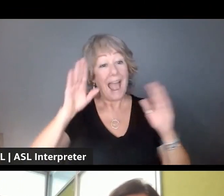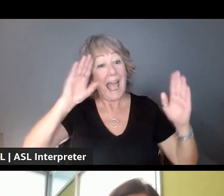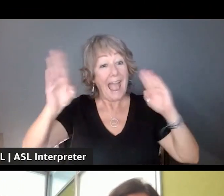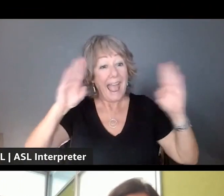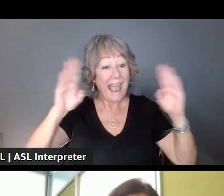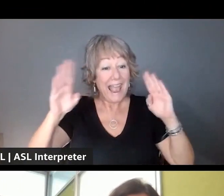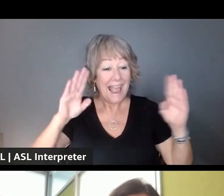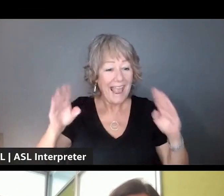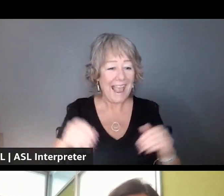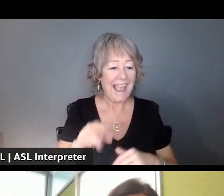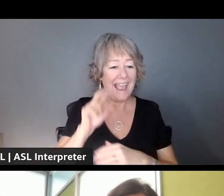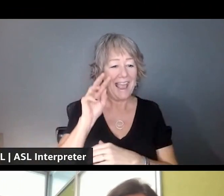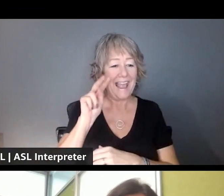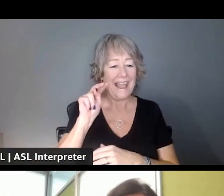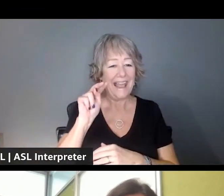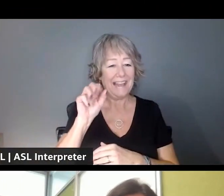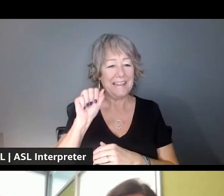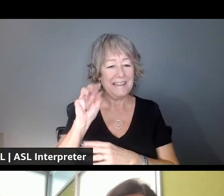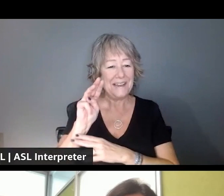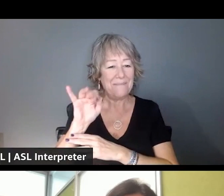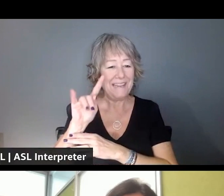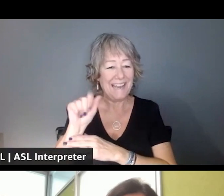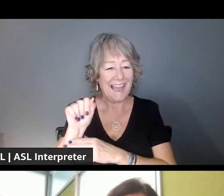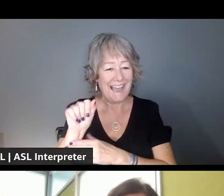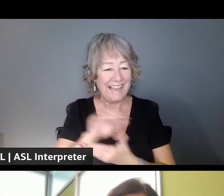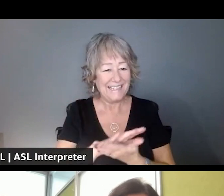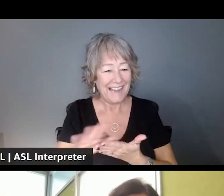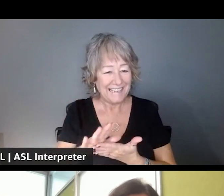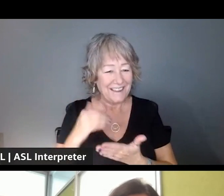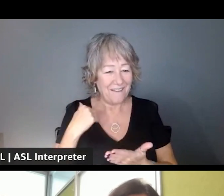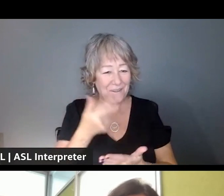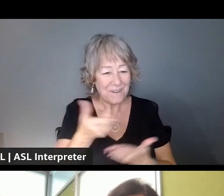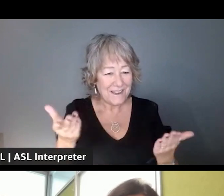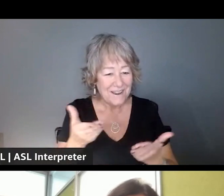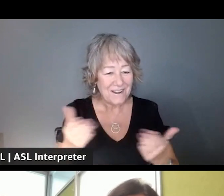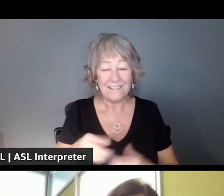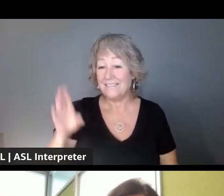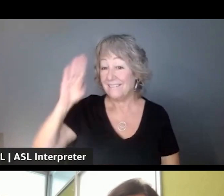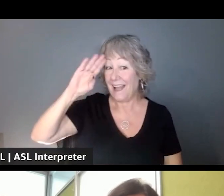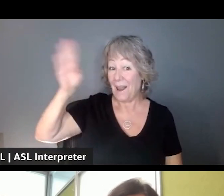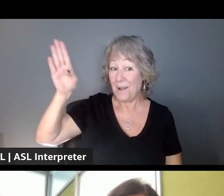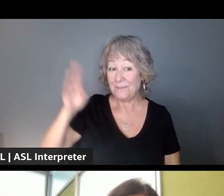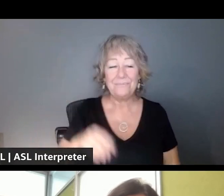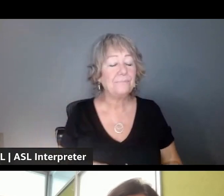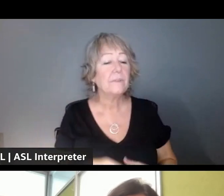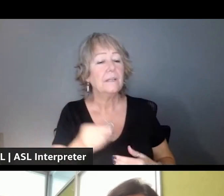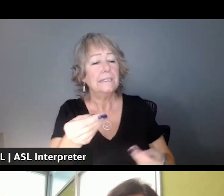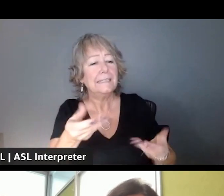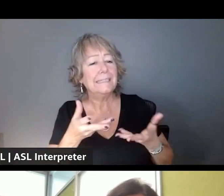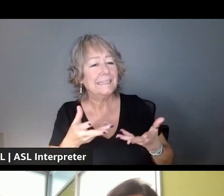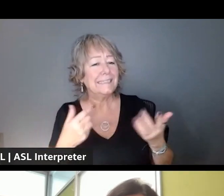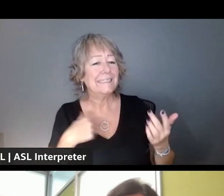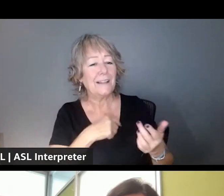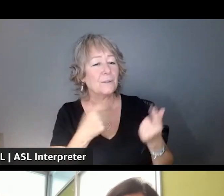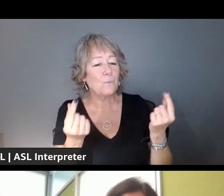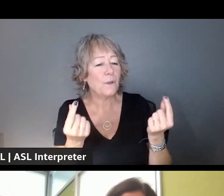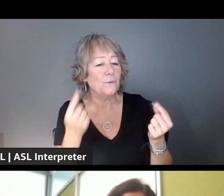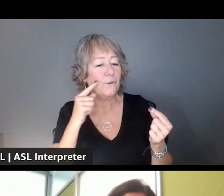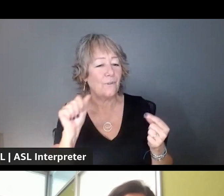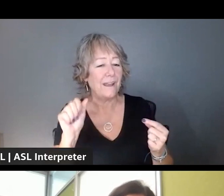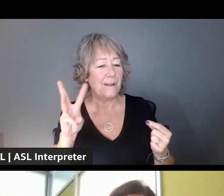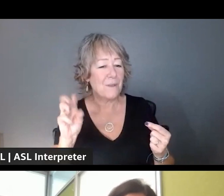Amina, great having you here. Thanks for joining us. Hello. Please tell the people about what you do for